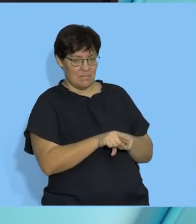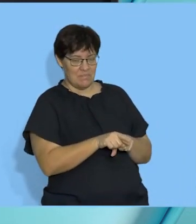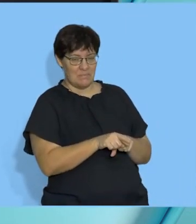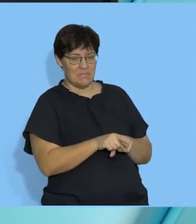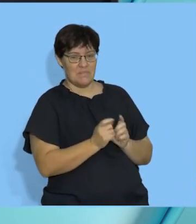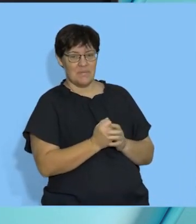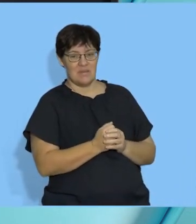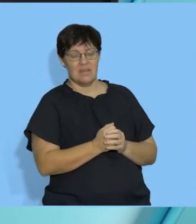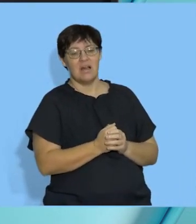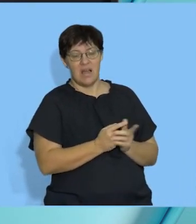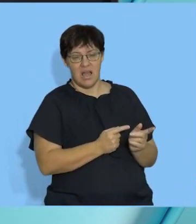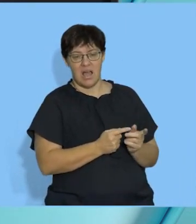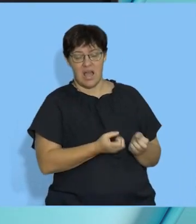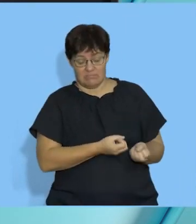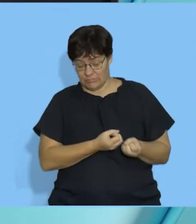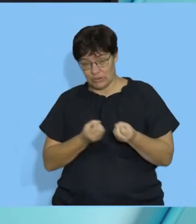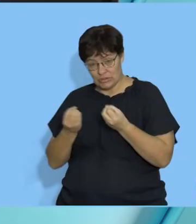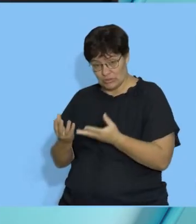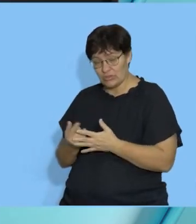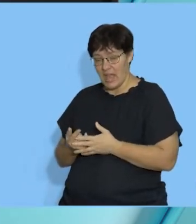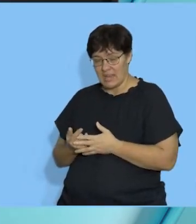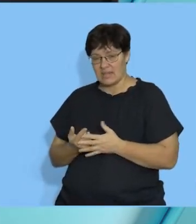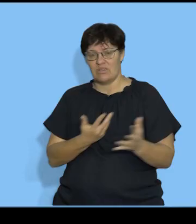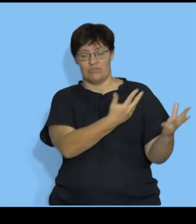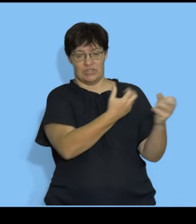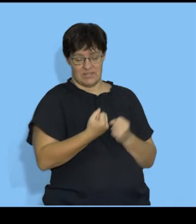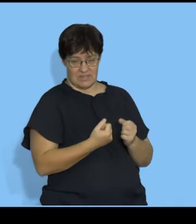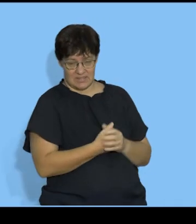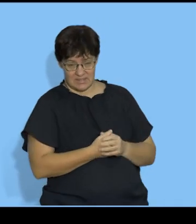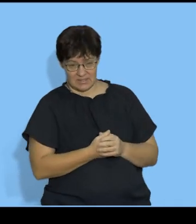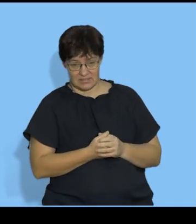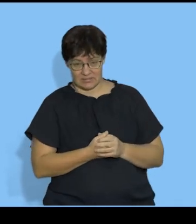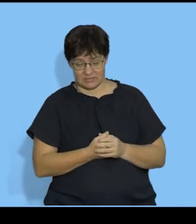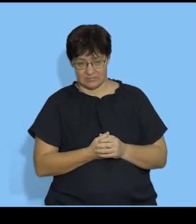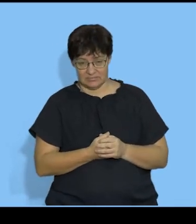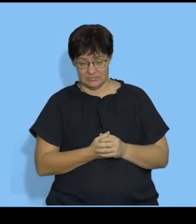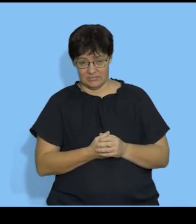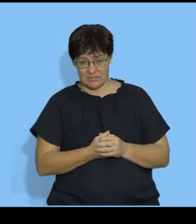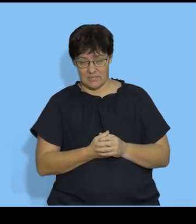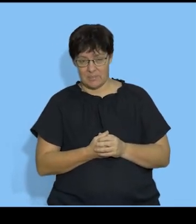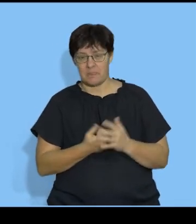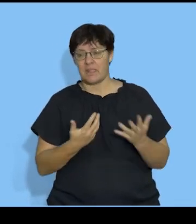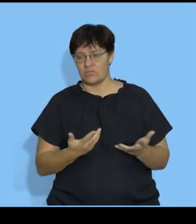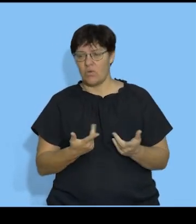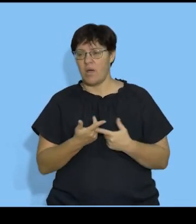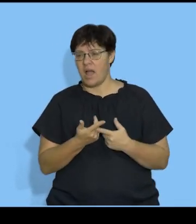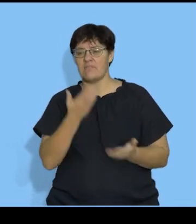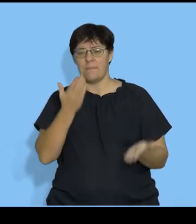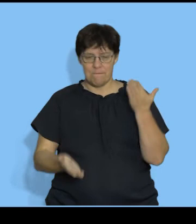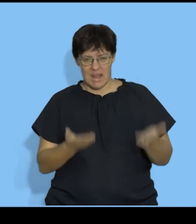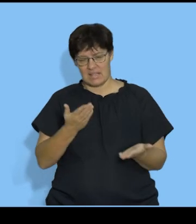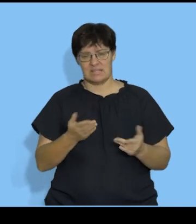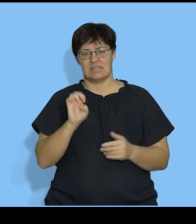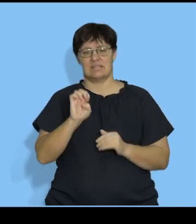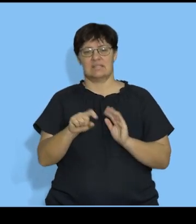the oxidizing agent. So if you check here, I think even from a simultaneous equation, to actually balance the electrons, we